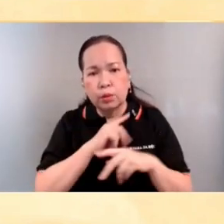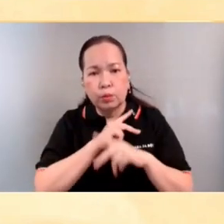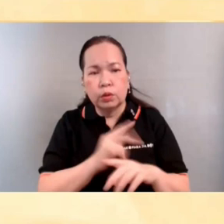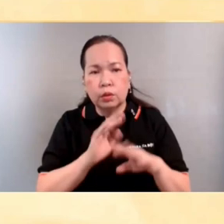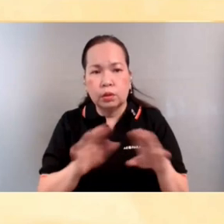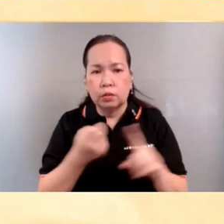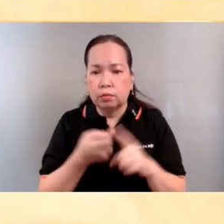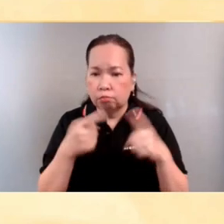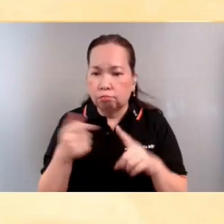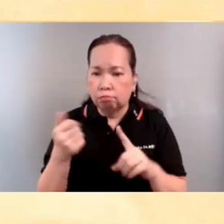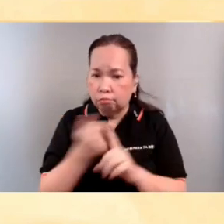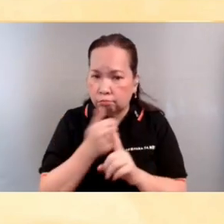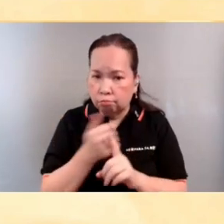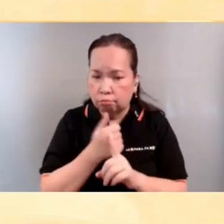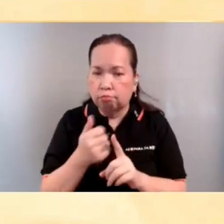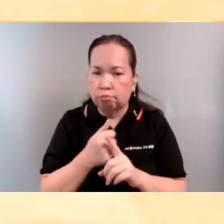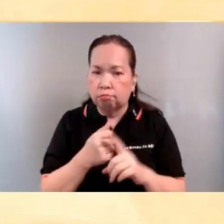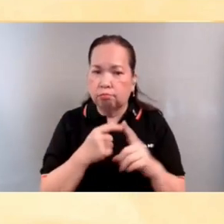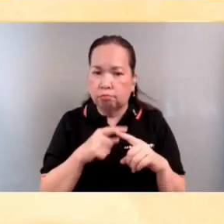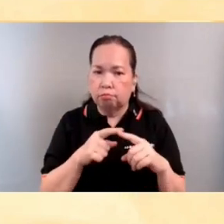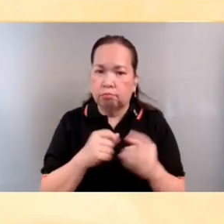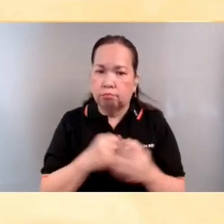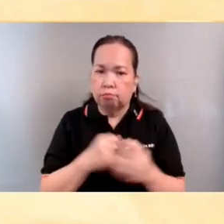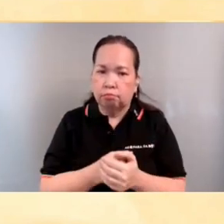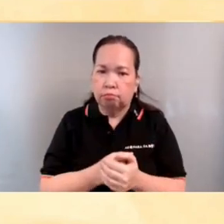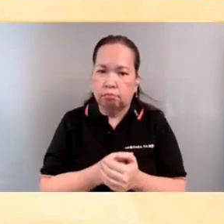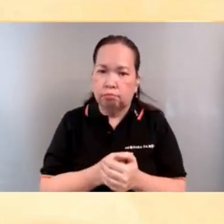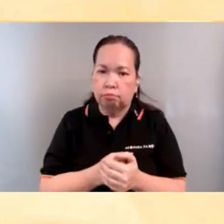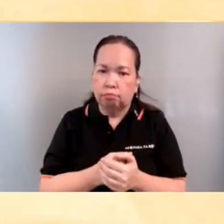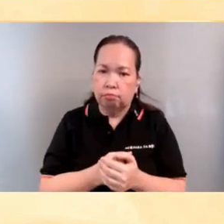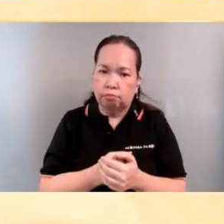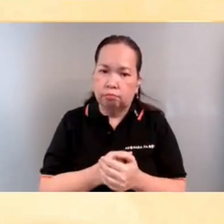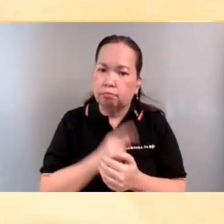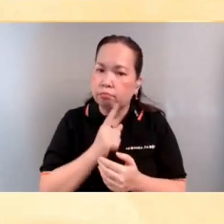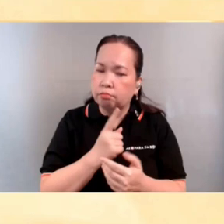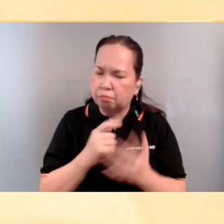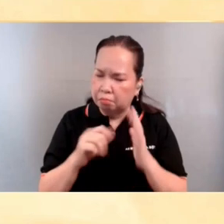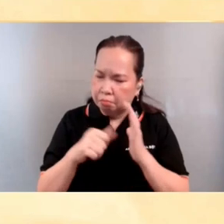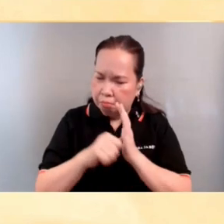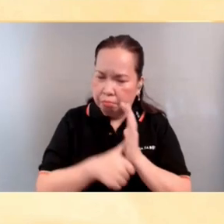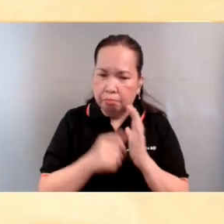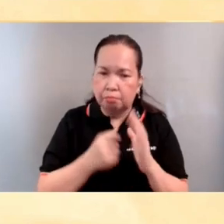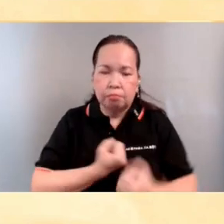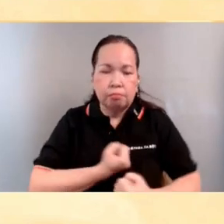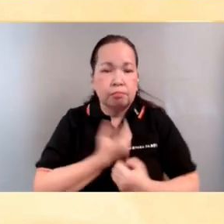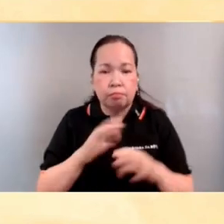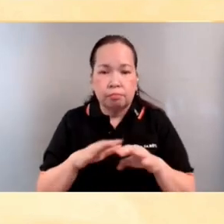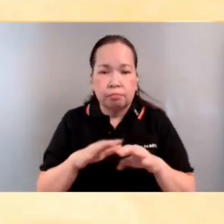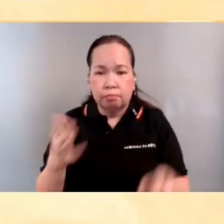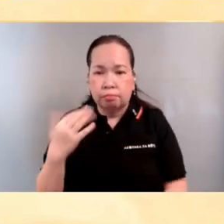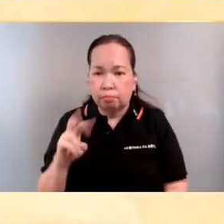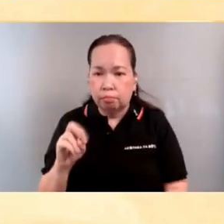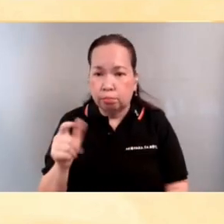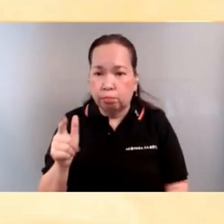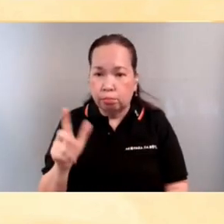violence via direct access to the law needs one key element, the voice of children themselves. This is a 2023 report by